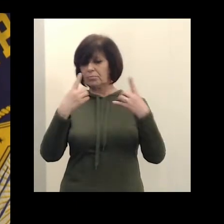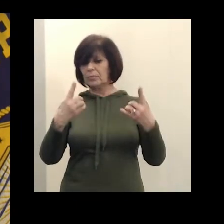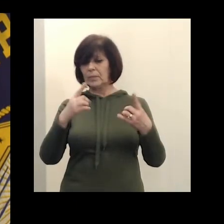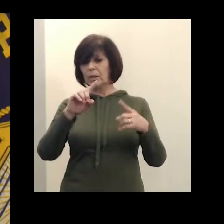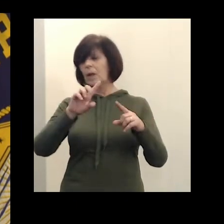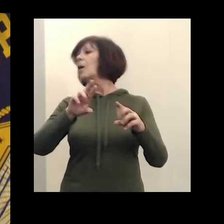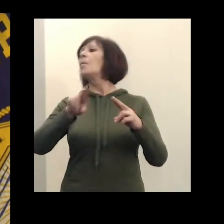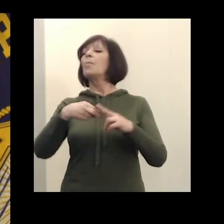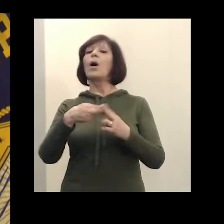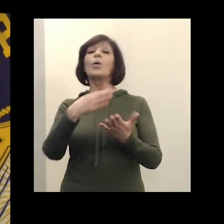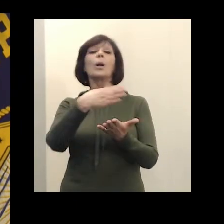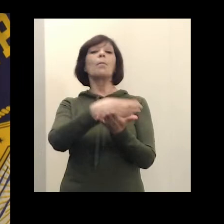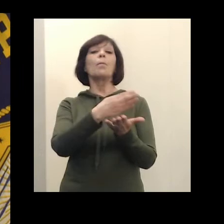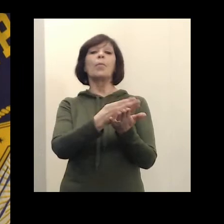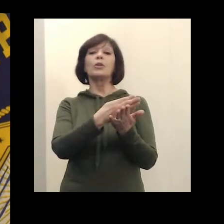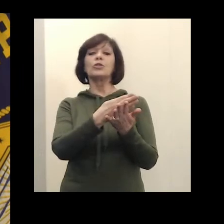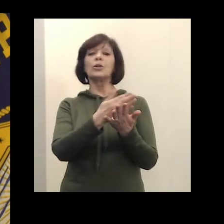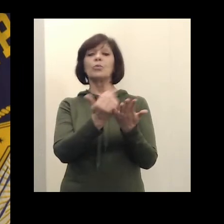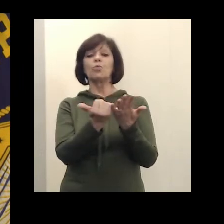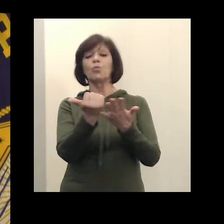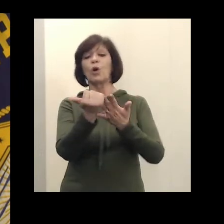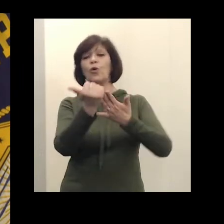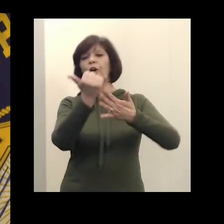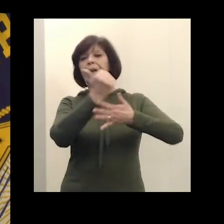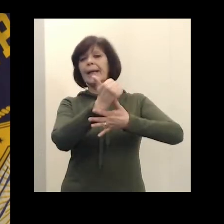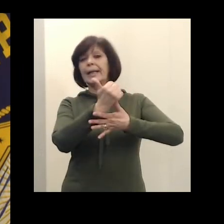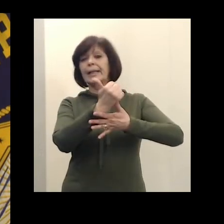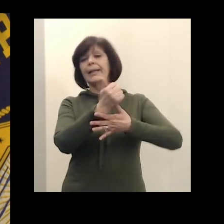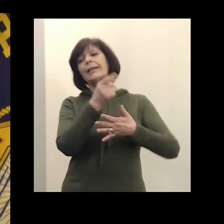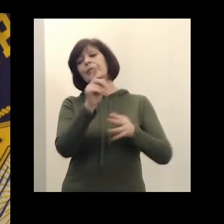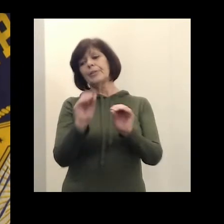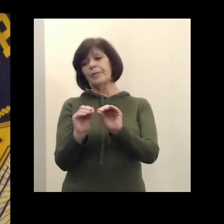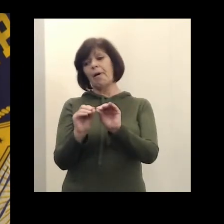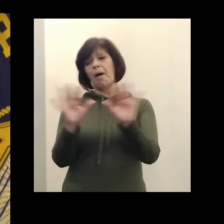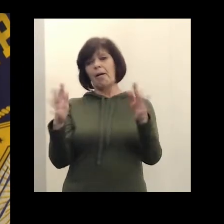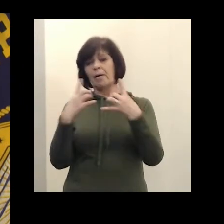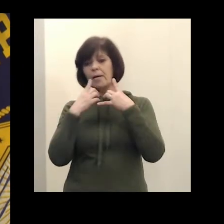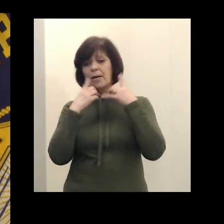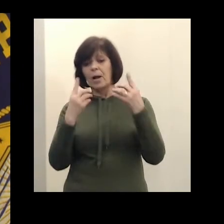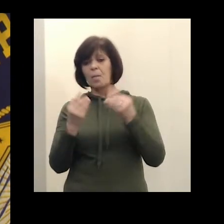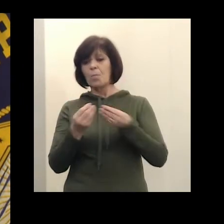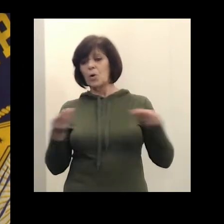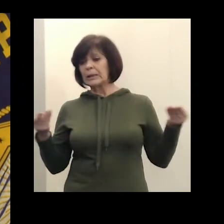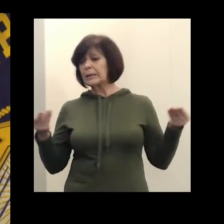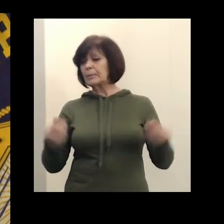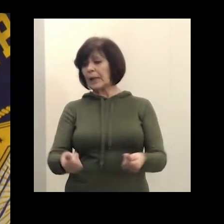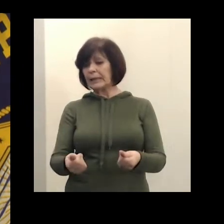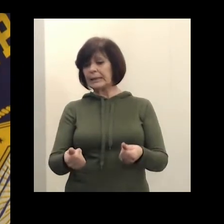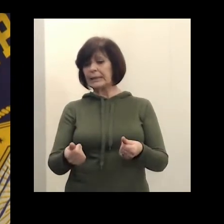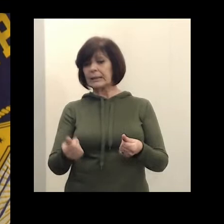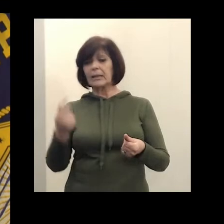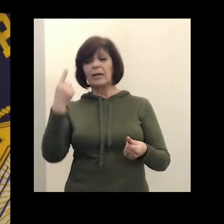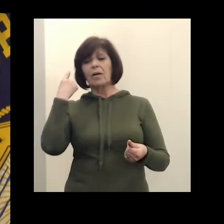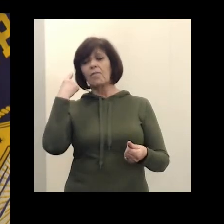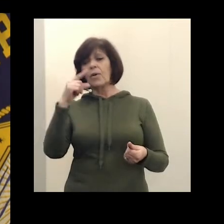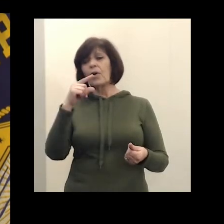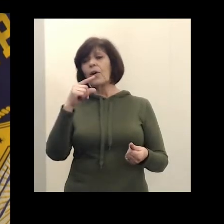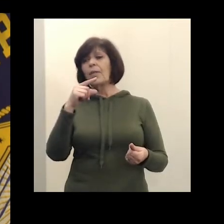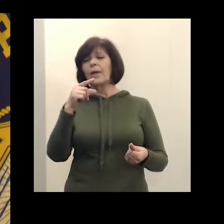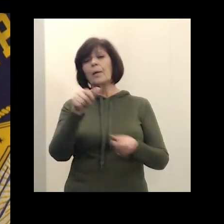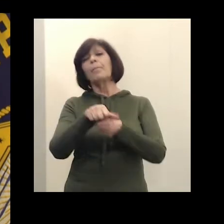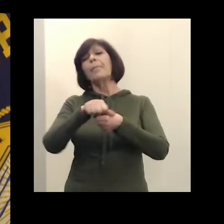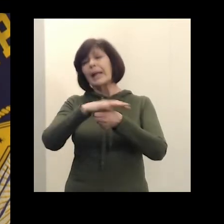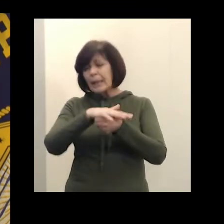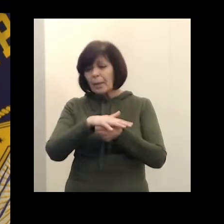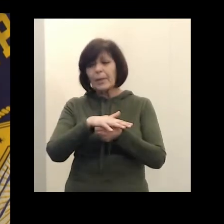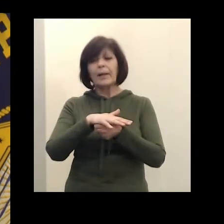priorities and what she obviously has announced more spending for capital projects for the pandemic.